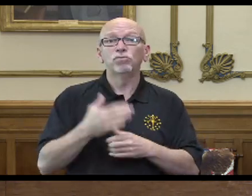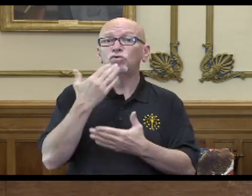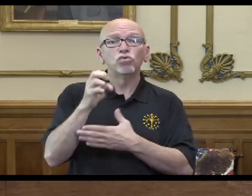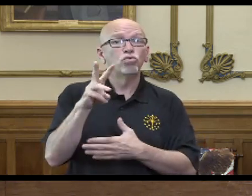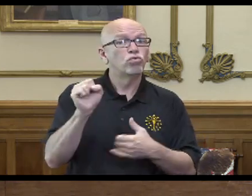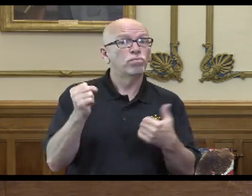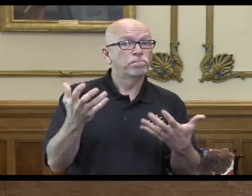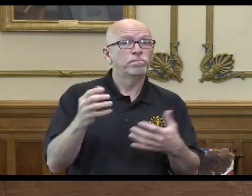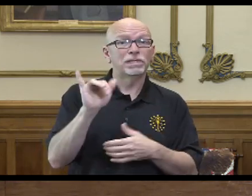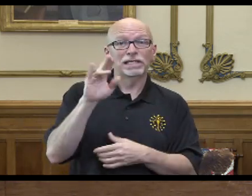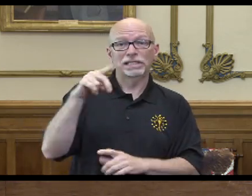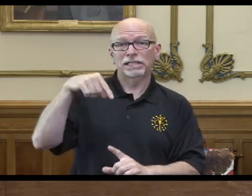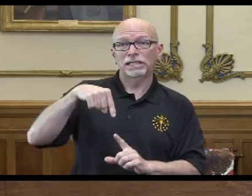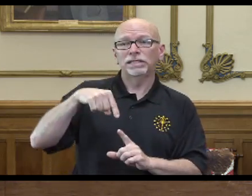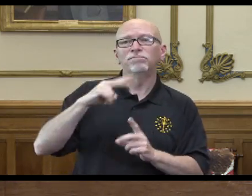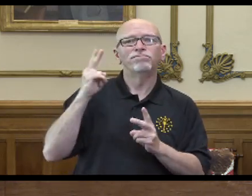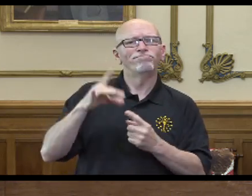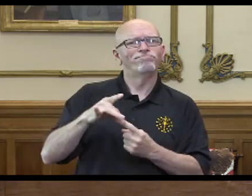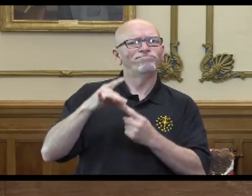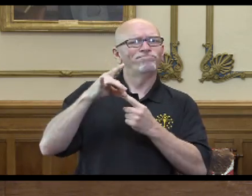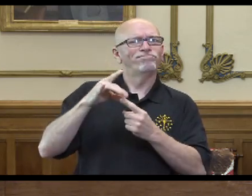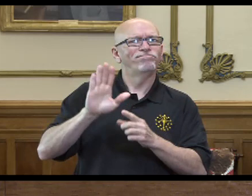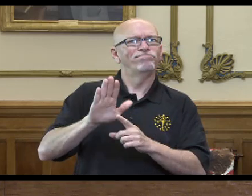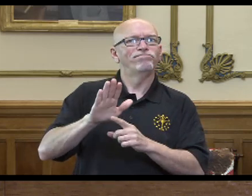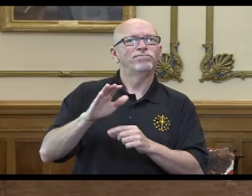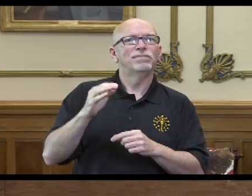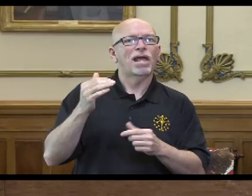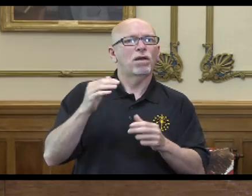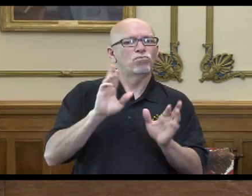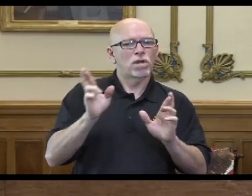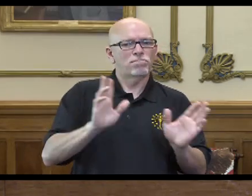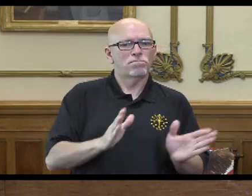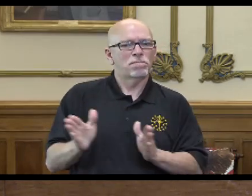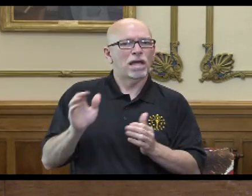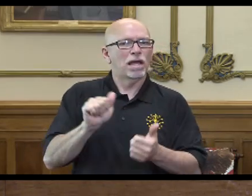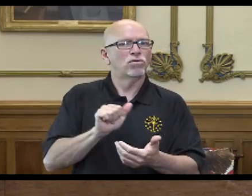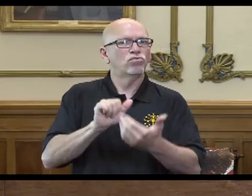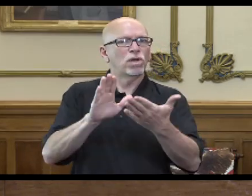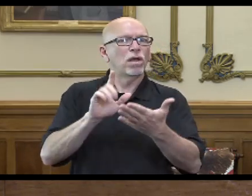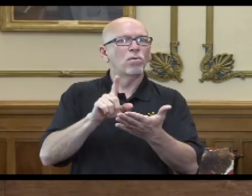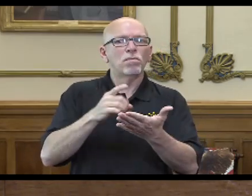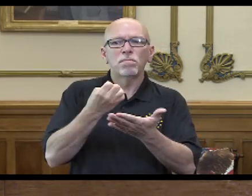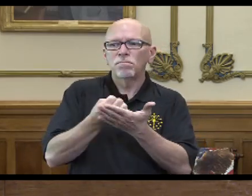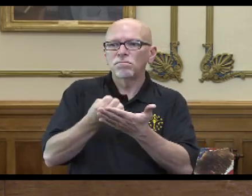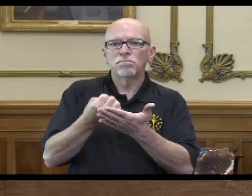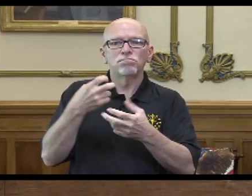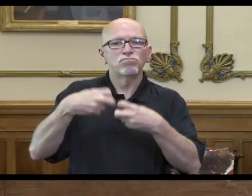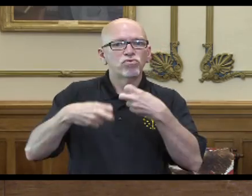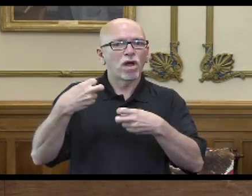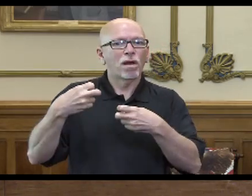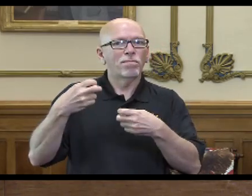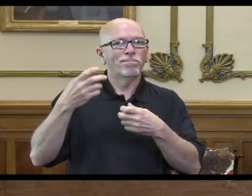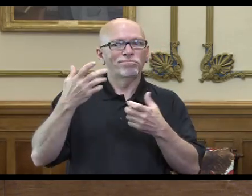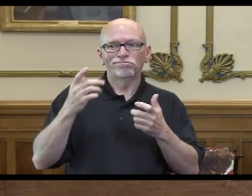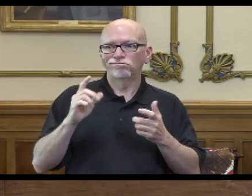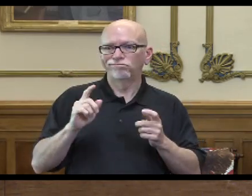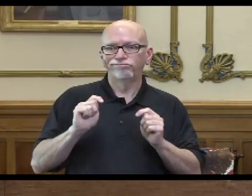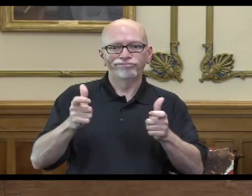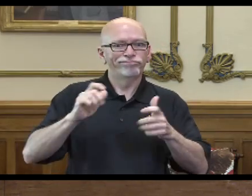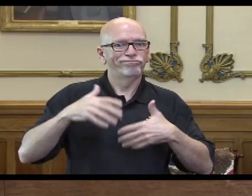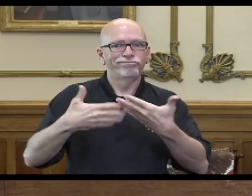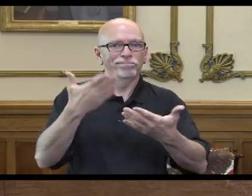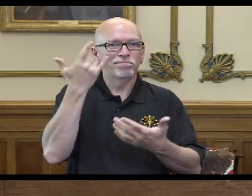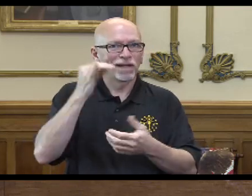that Indiana is uniquely positioned and prepared to address the economic issues that have been accelerated because of